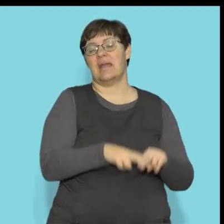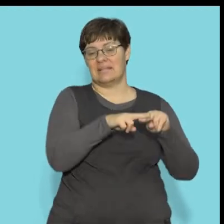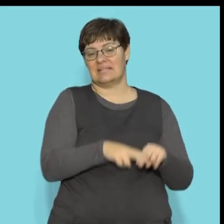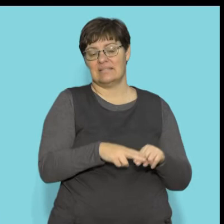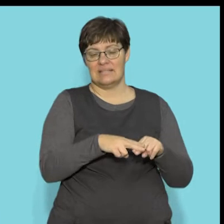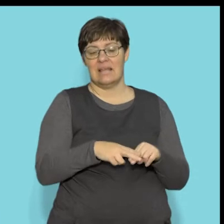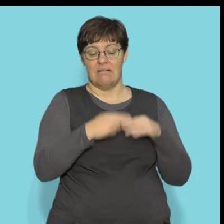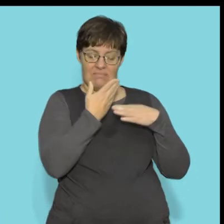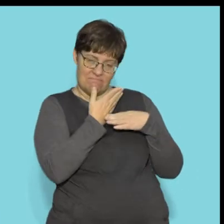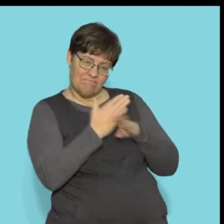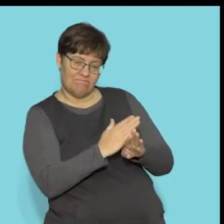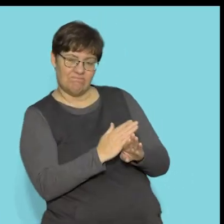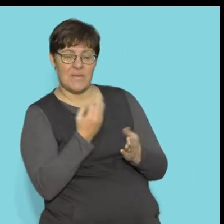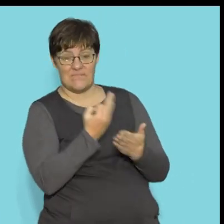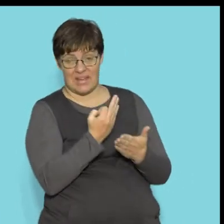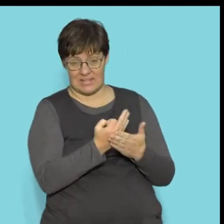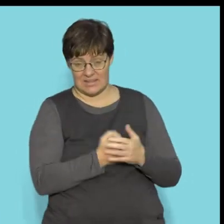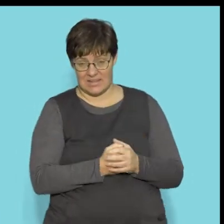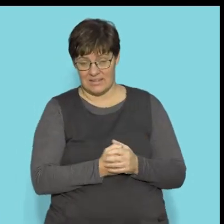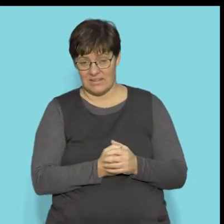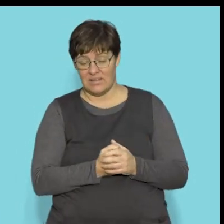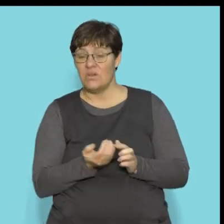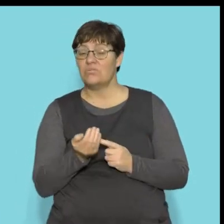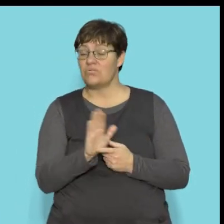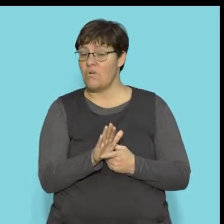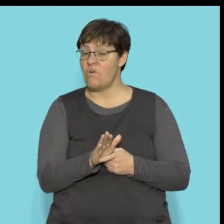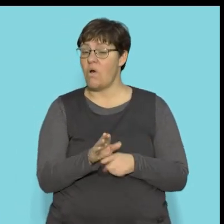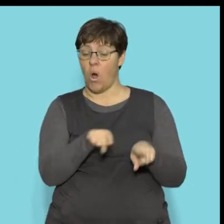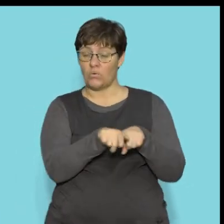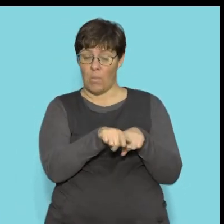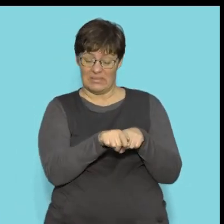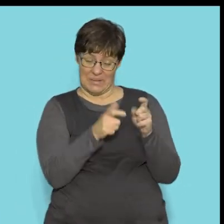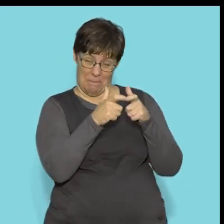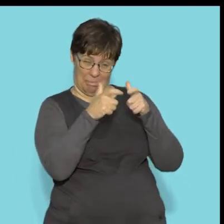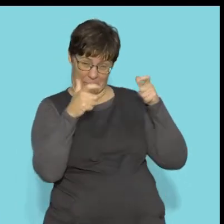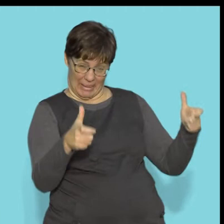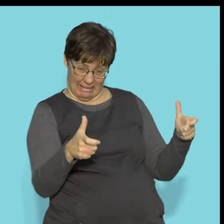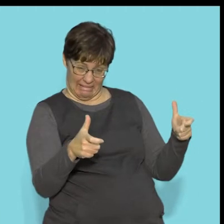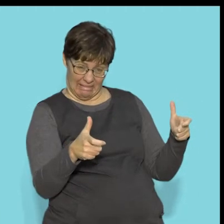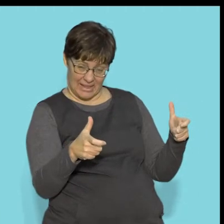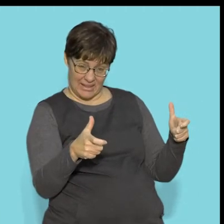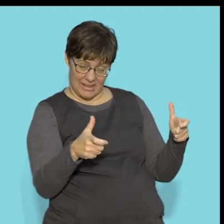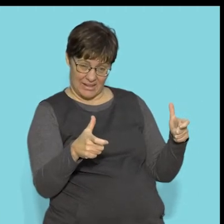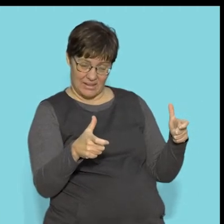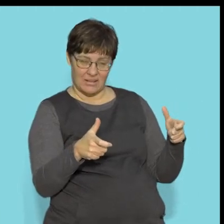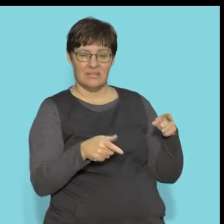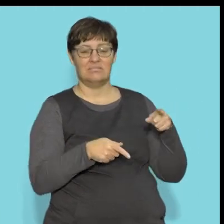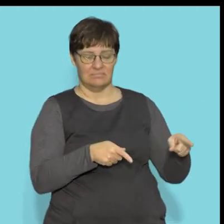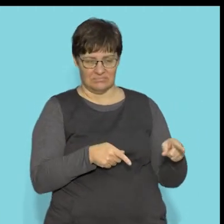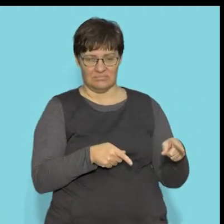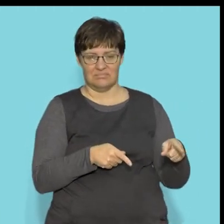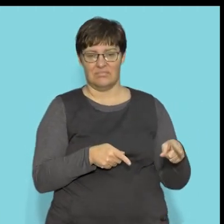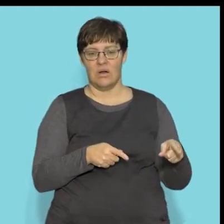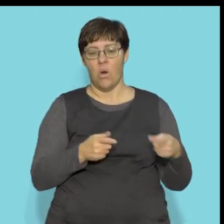density-dependent limiting factor. So the trend shows that when there is less competition,